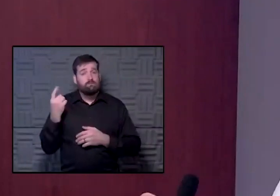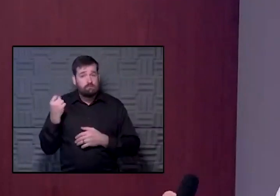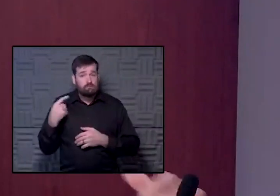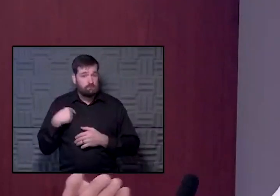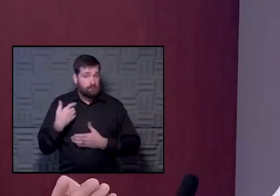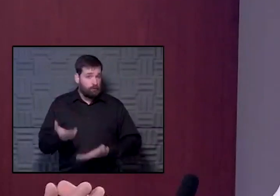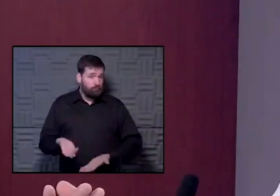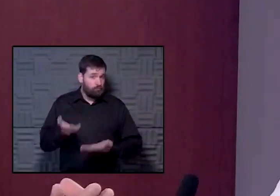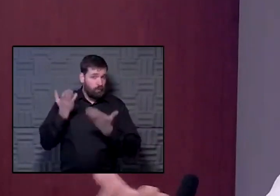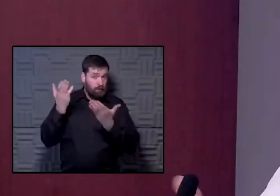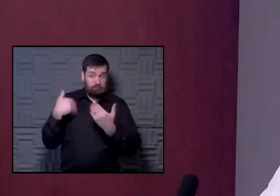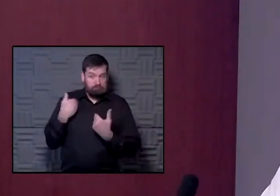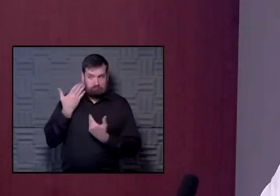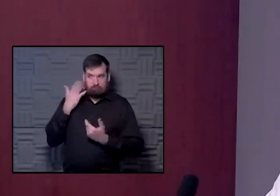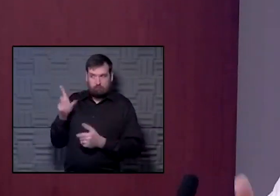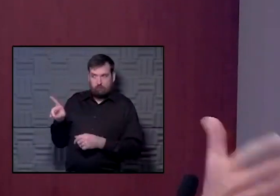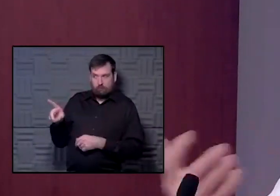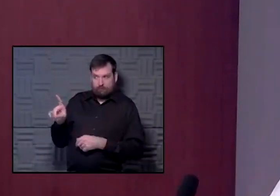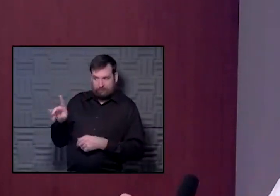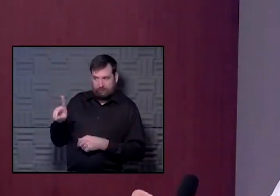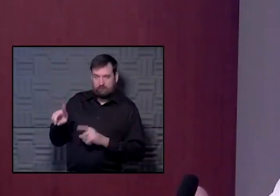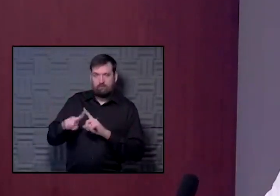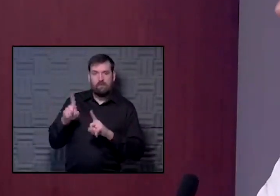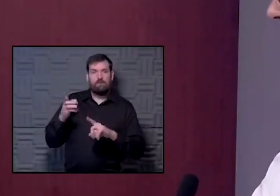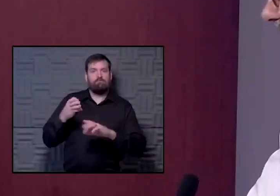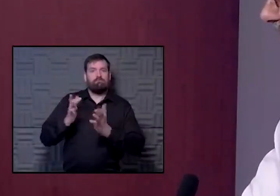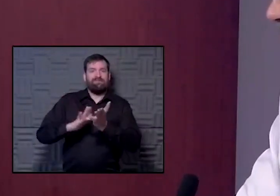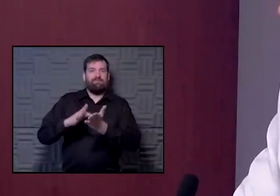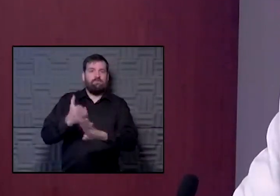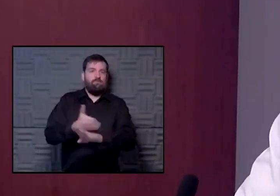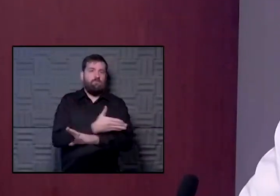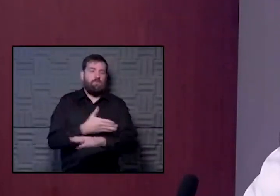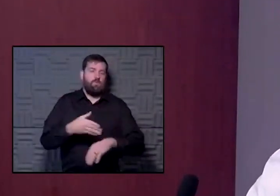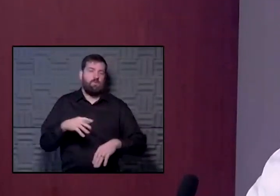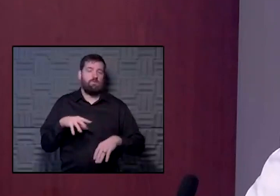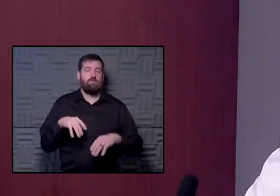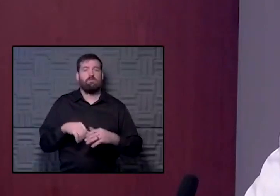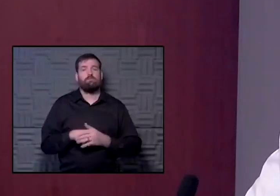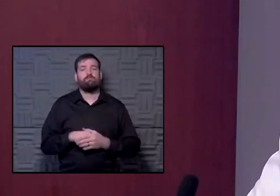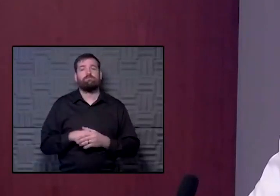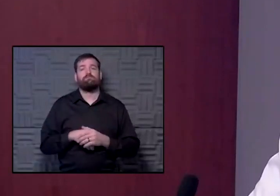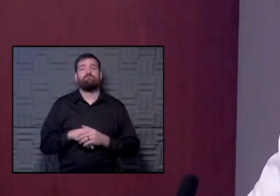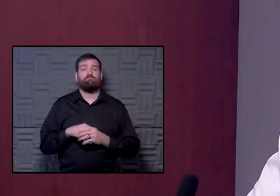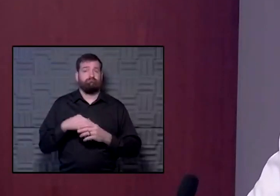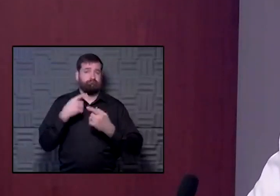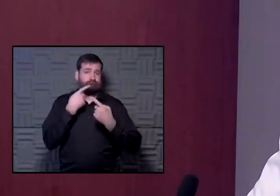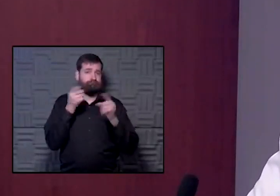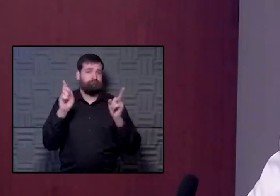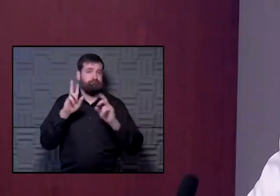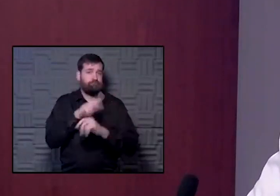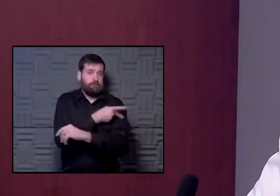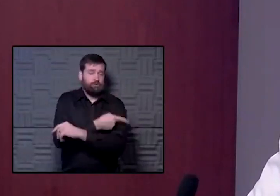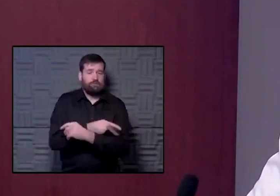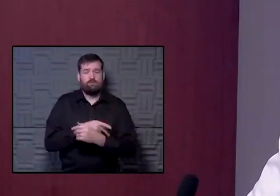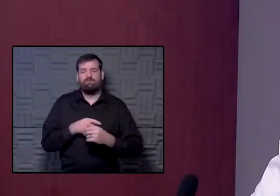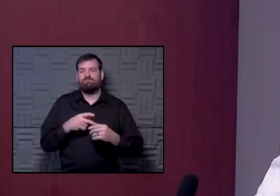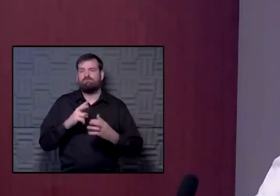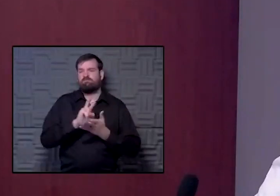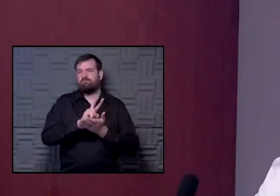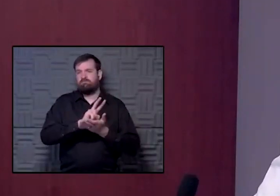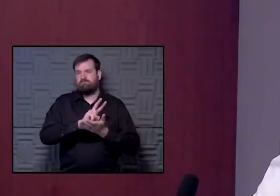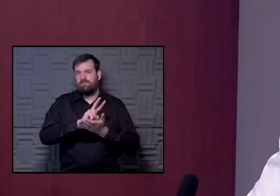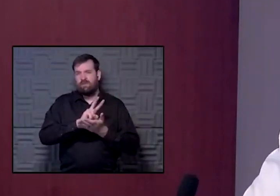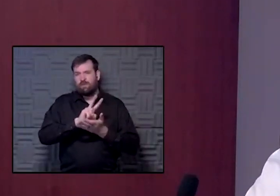do recommend, and I don't know if you did this or not, but is pre-medicate. So we tell our patients to pre-medicate somewhere between 2 to